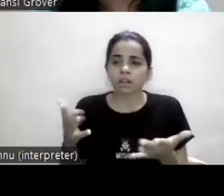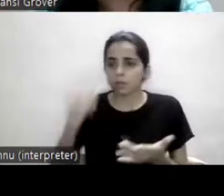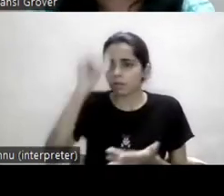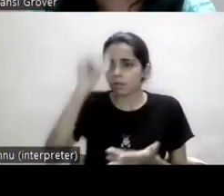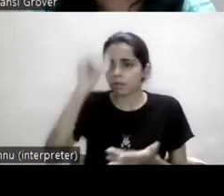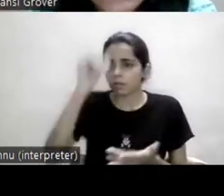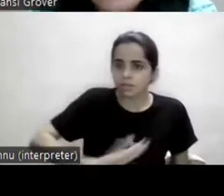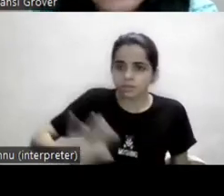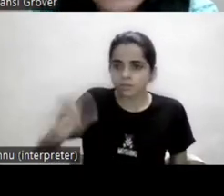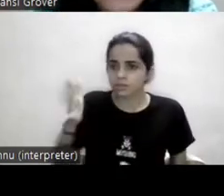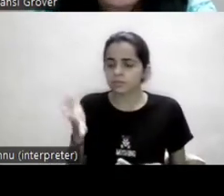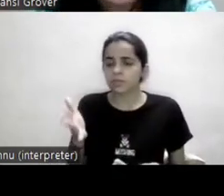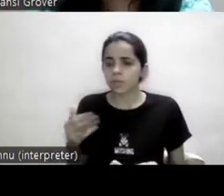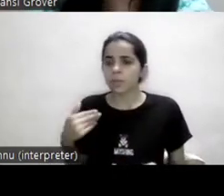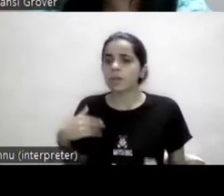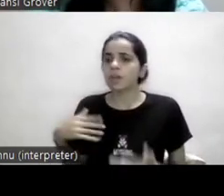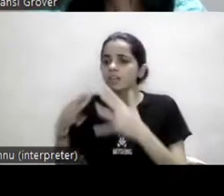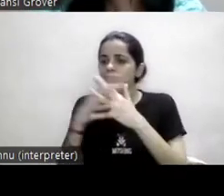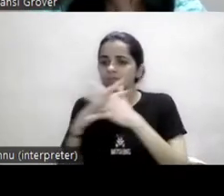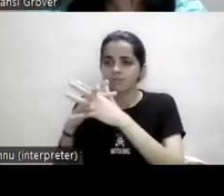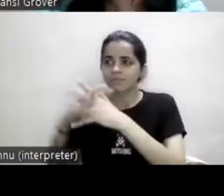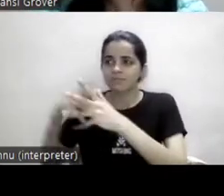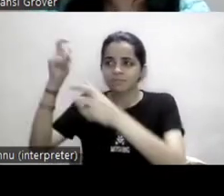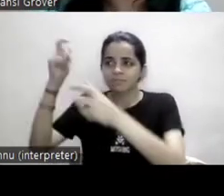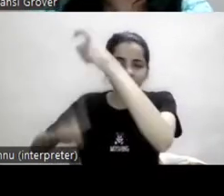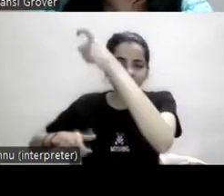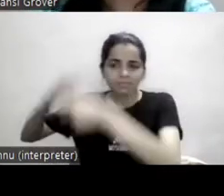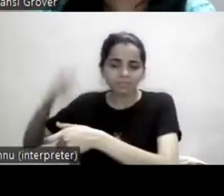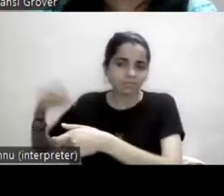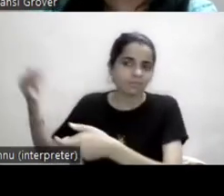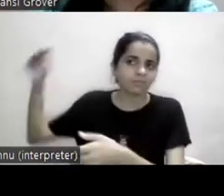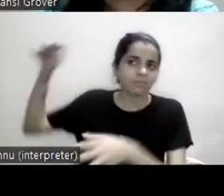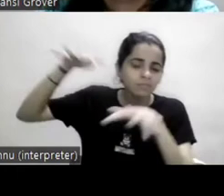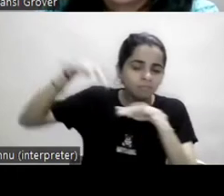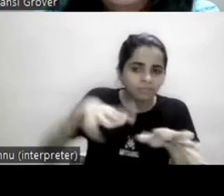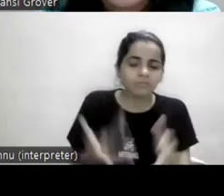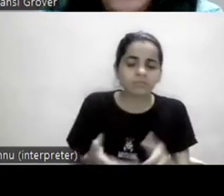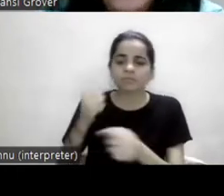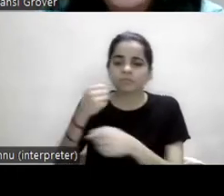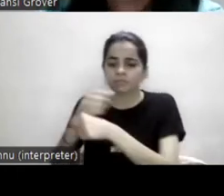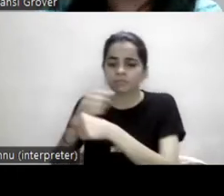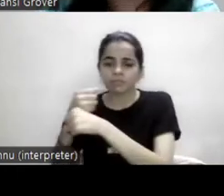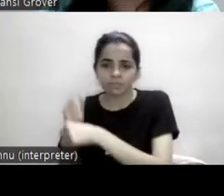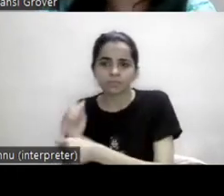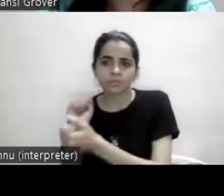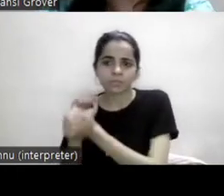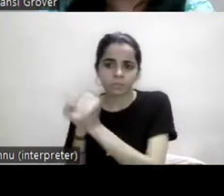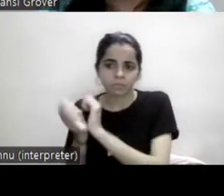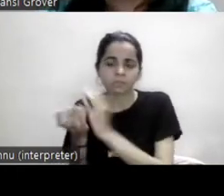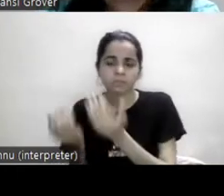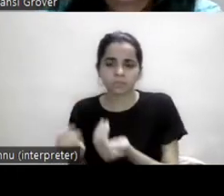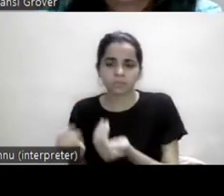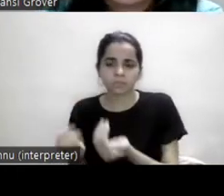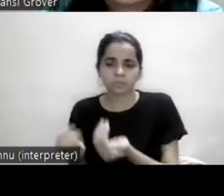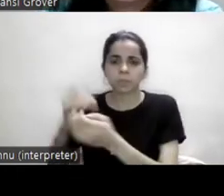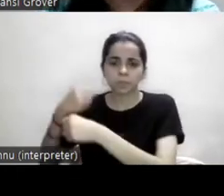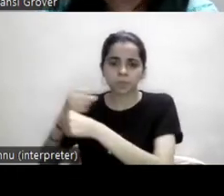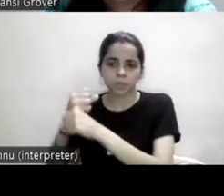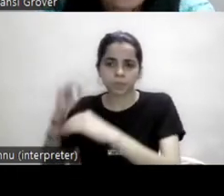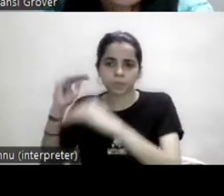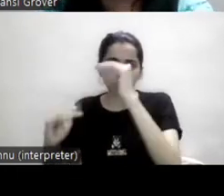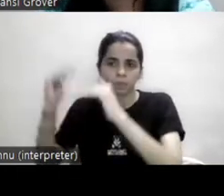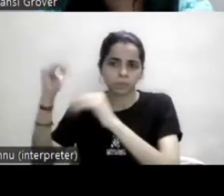of institutionalization, this idea of, bringing in psychiatry, bringing in medical